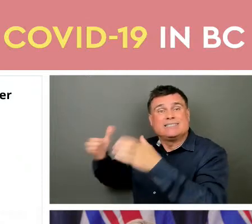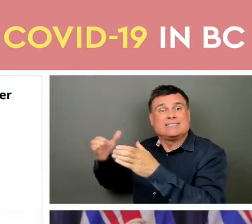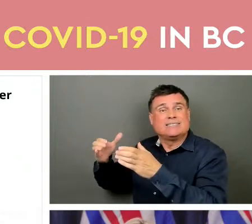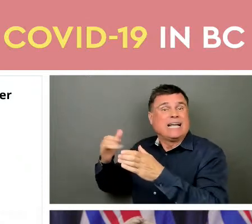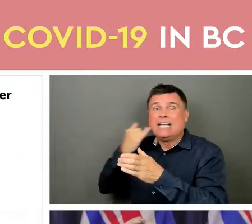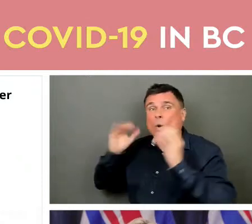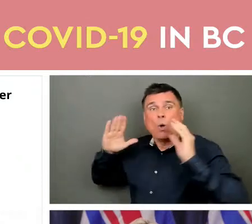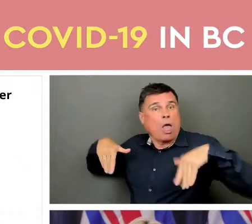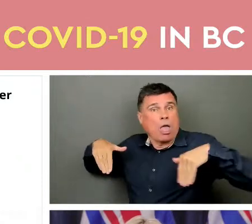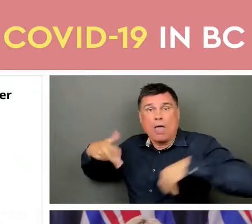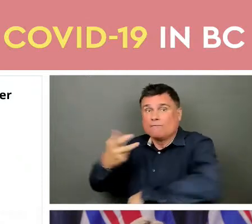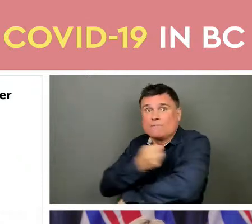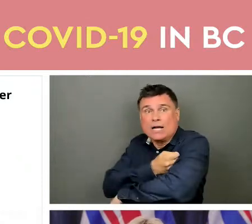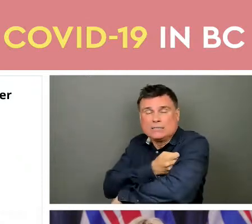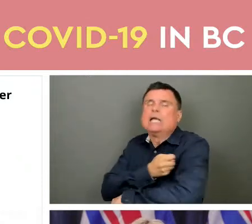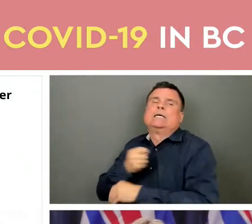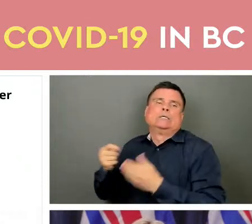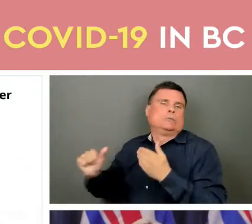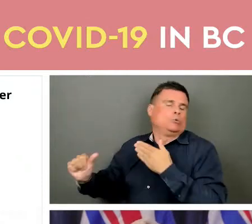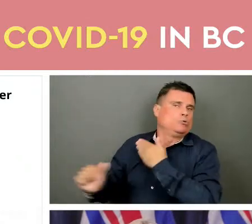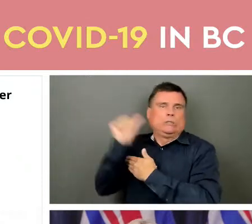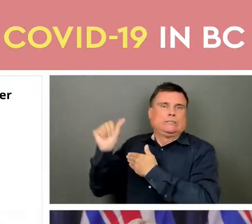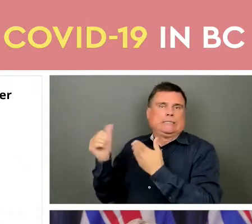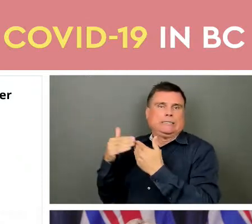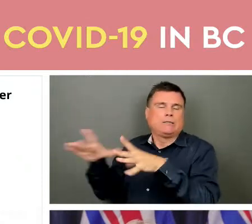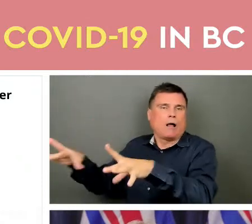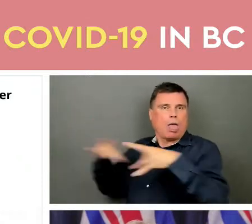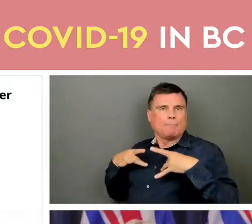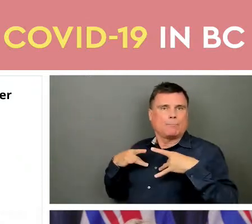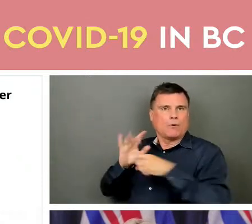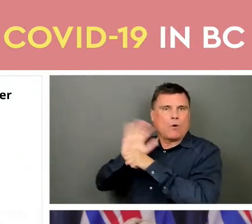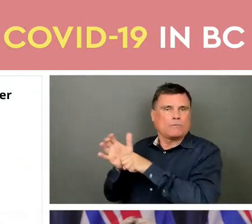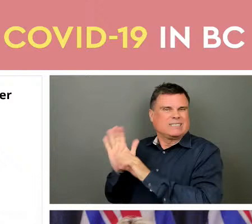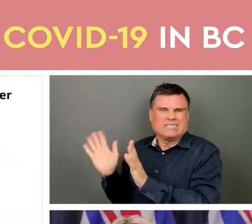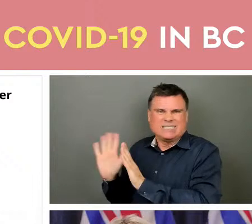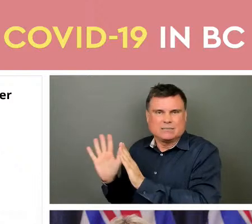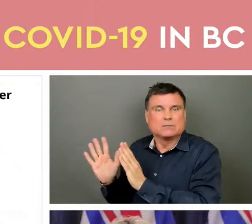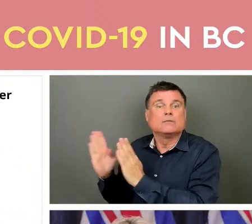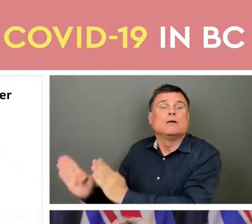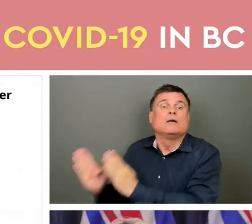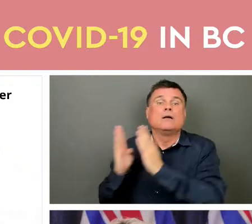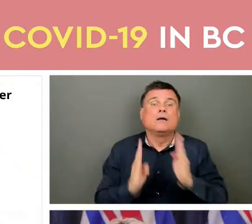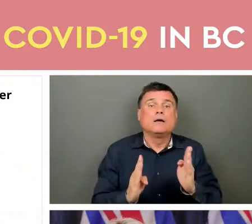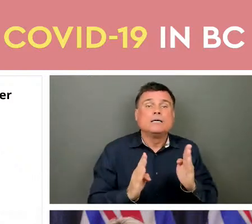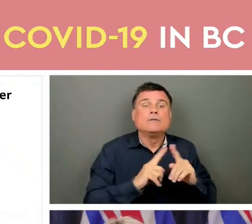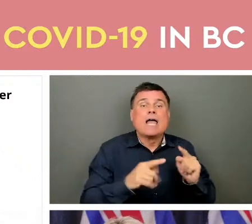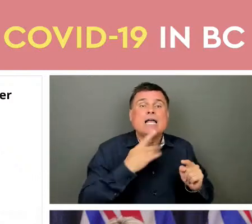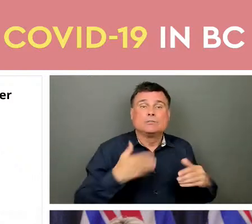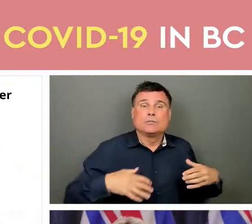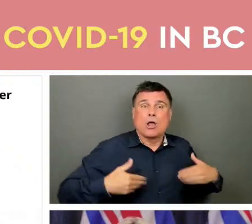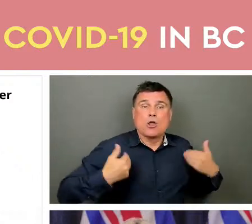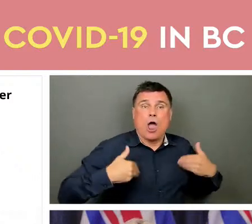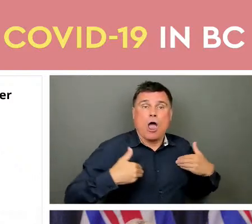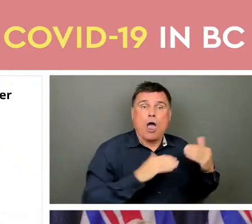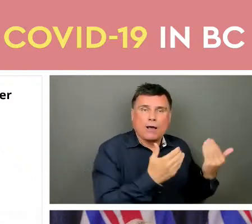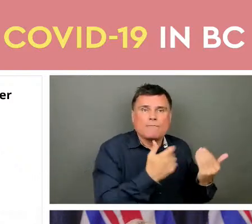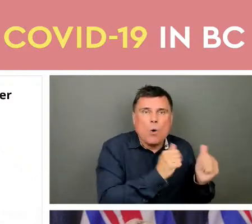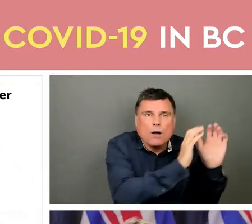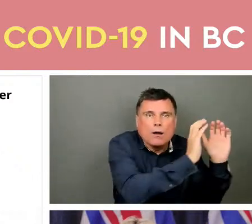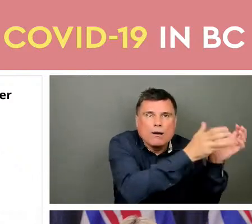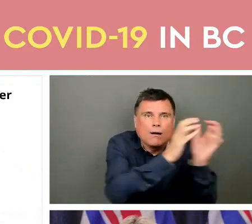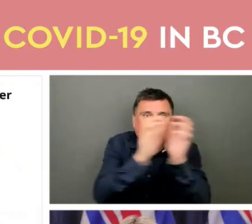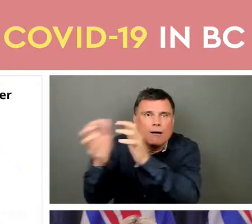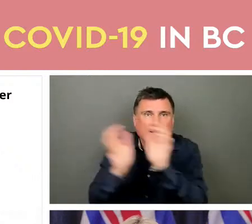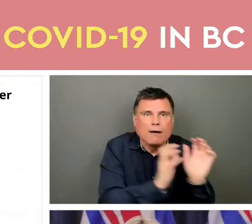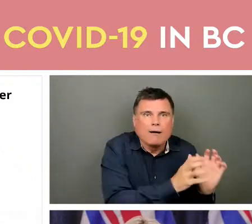highest. Well, where we still have work to do is some of the younger age groups who are later to come